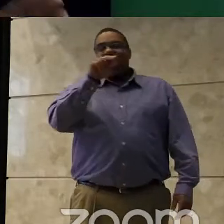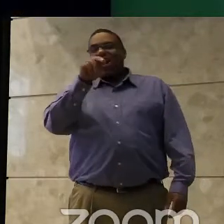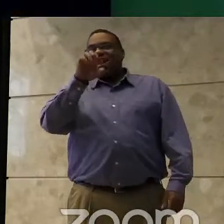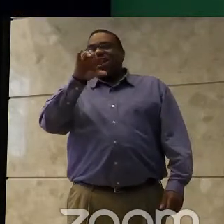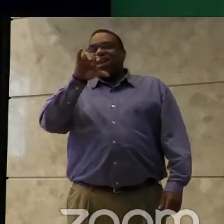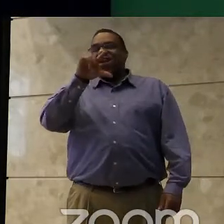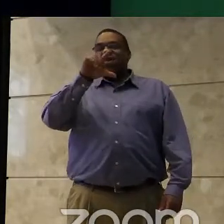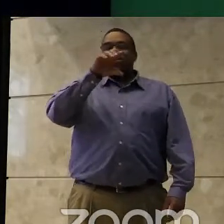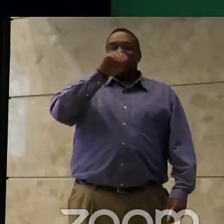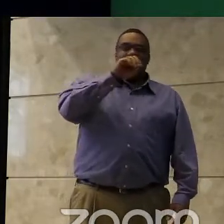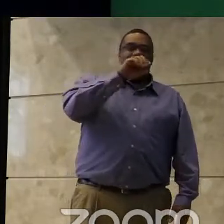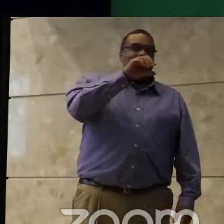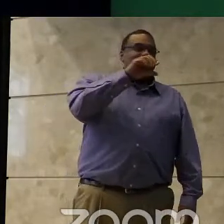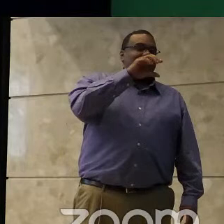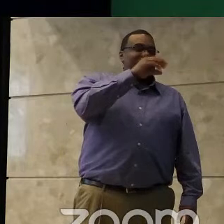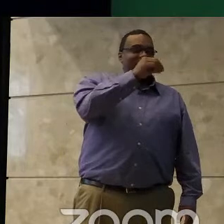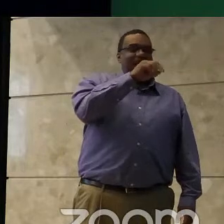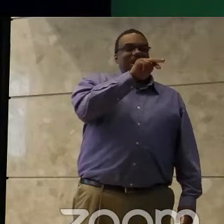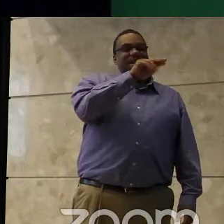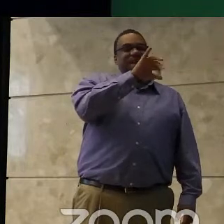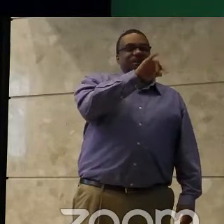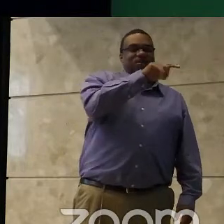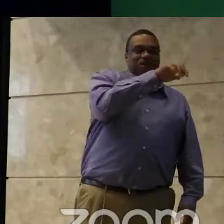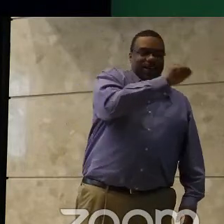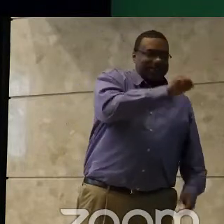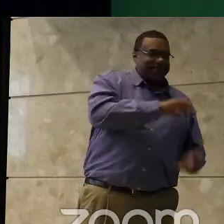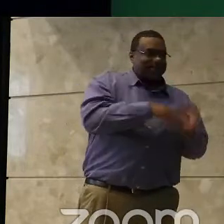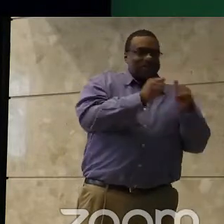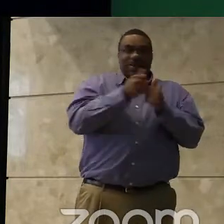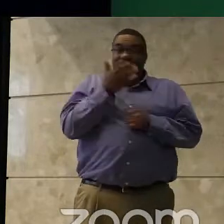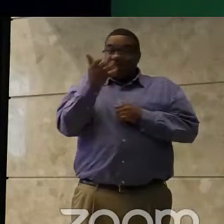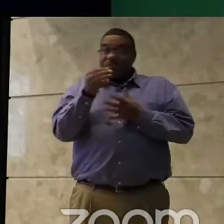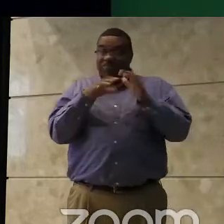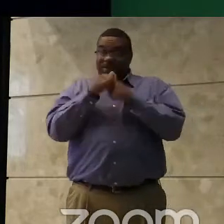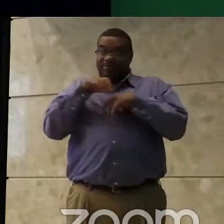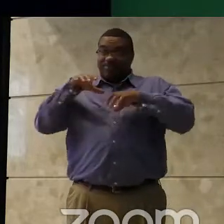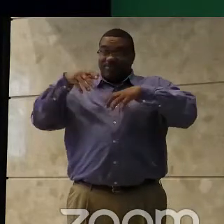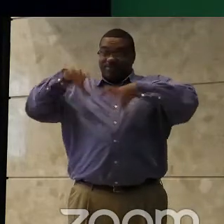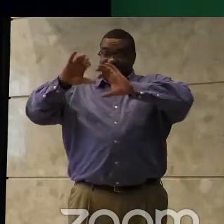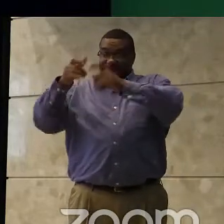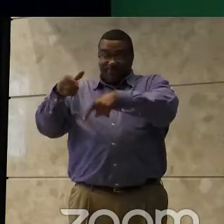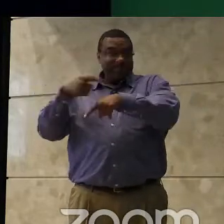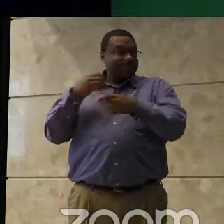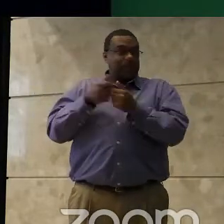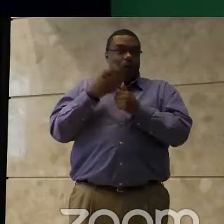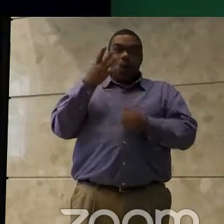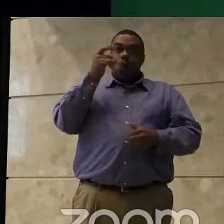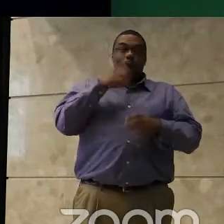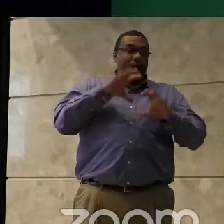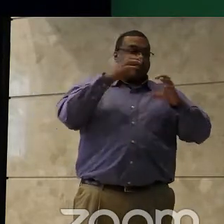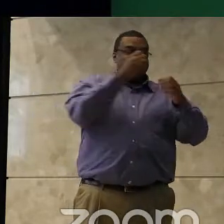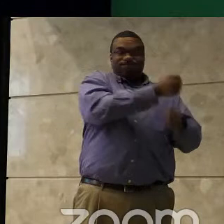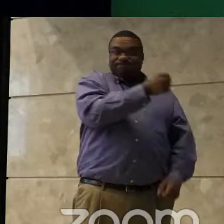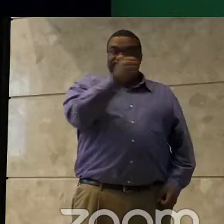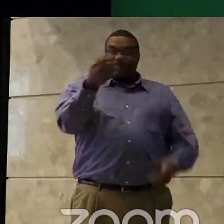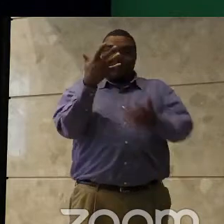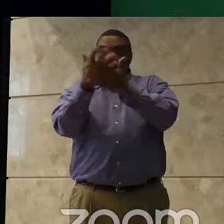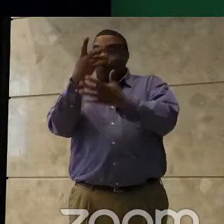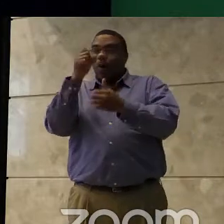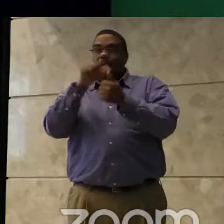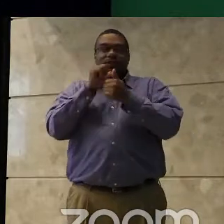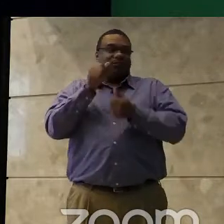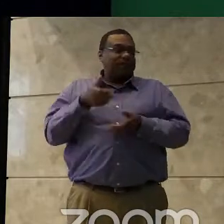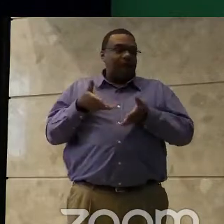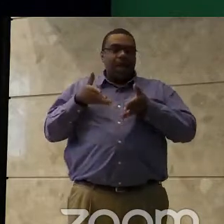Negra. And I'm there and I'm I led this little group and we're there at City Hall. And all we, the reason we were put in jail was they would not give us a permit